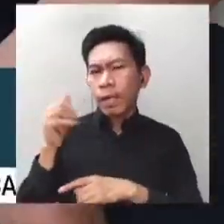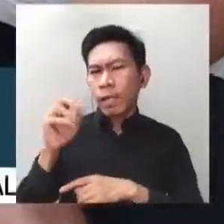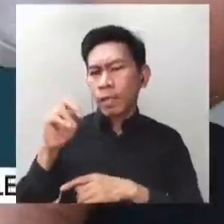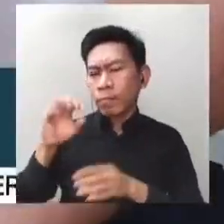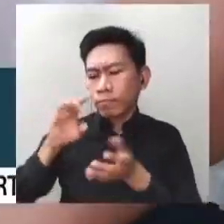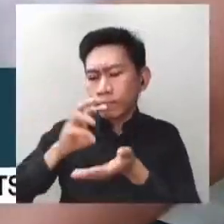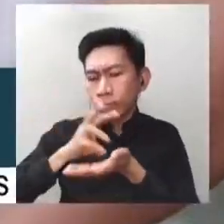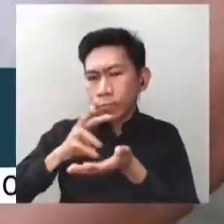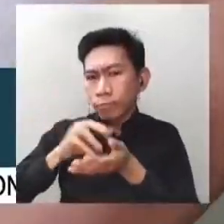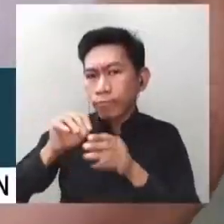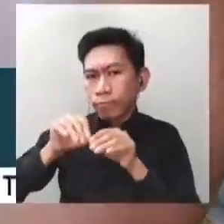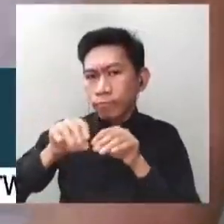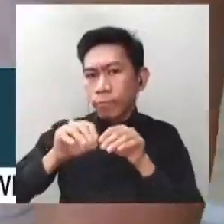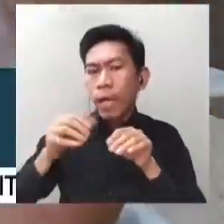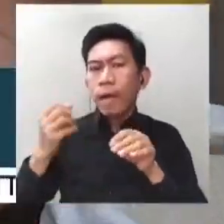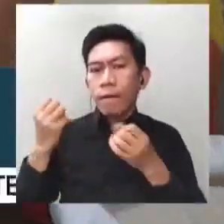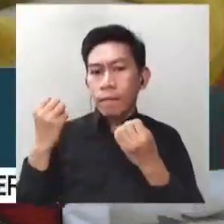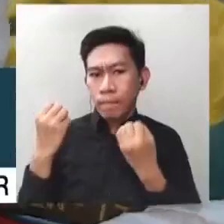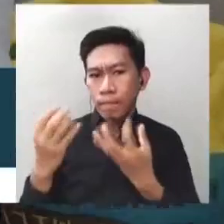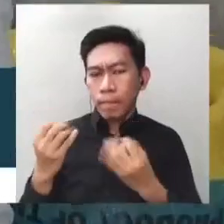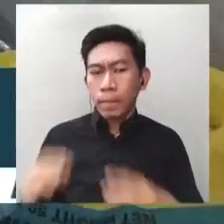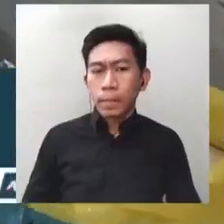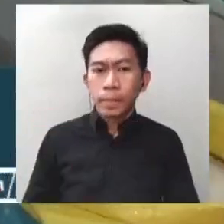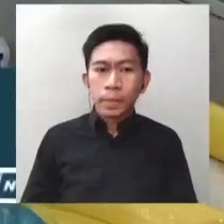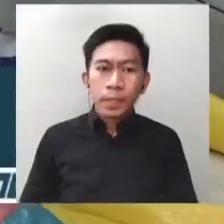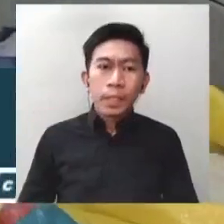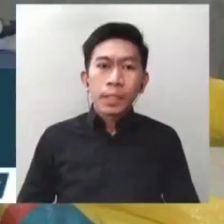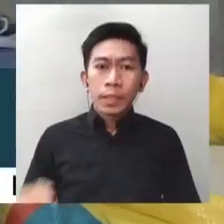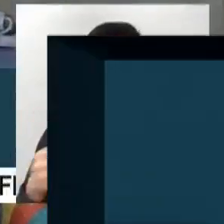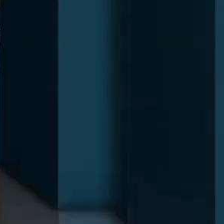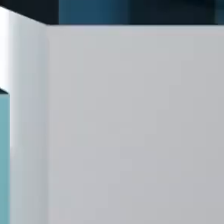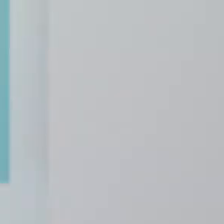to impose the highly contested price ceiling on rice.